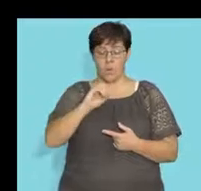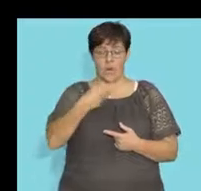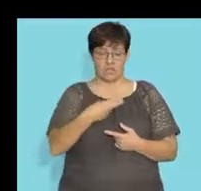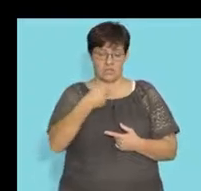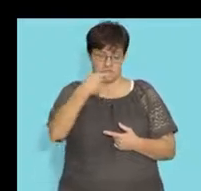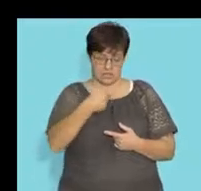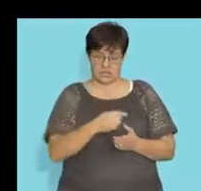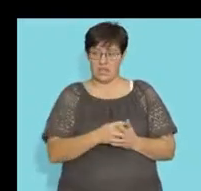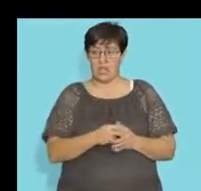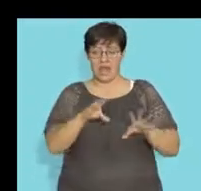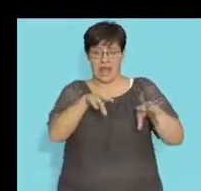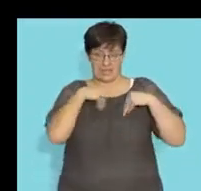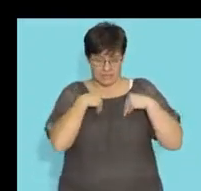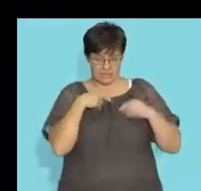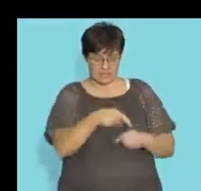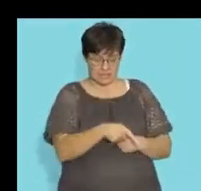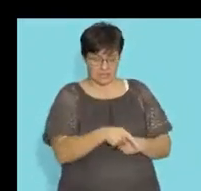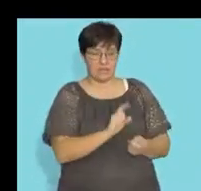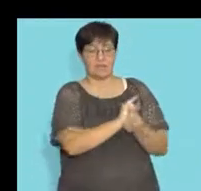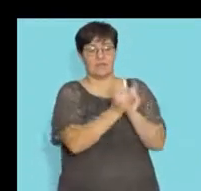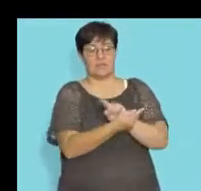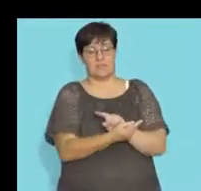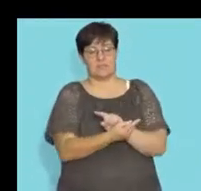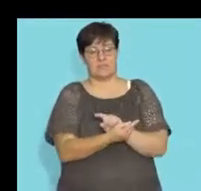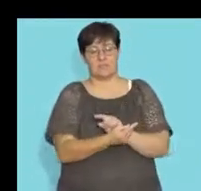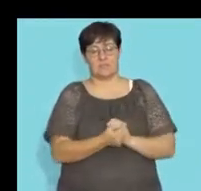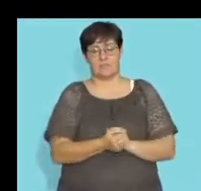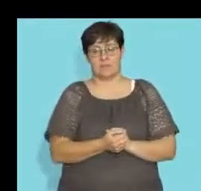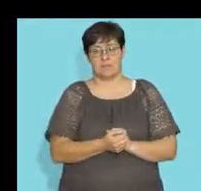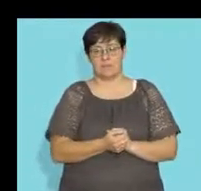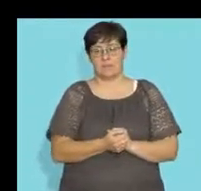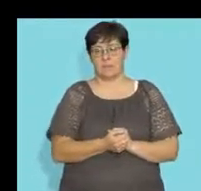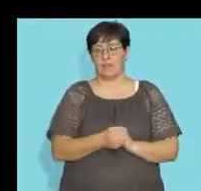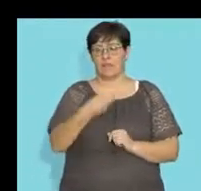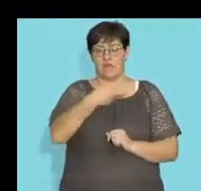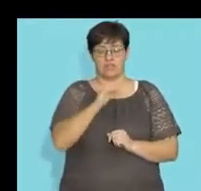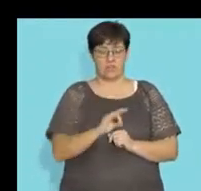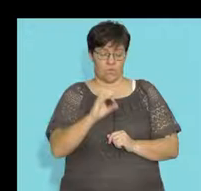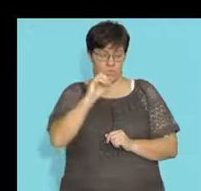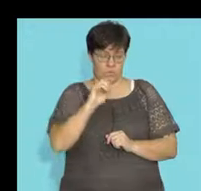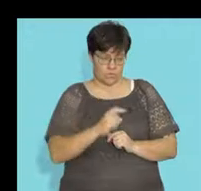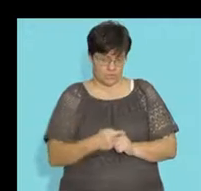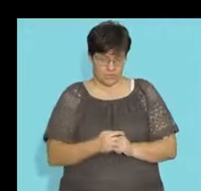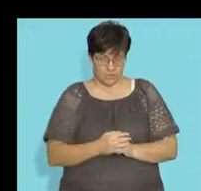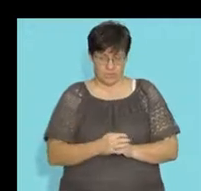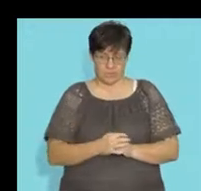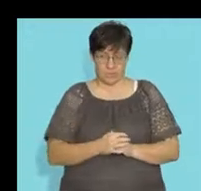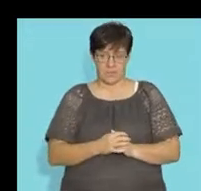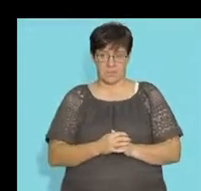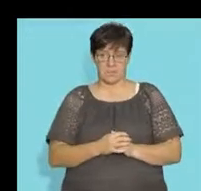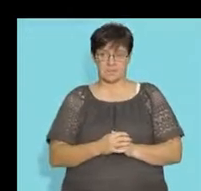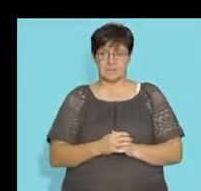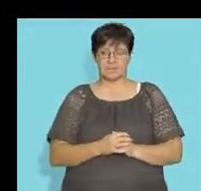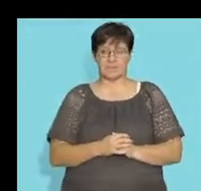it becomes an hydroxide ion. In accepting it, it becomes an